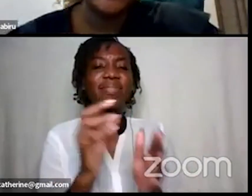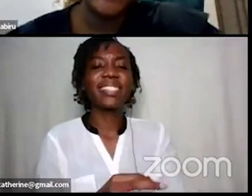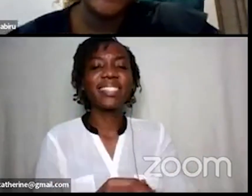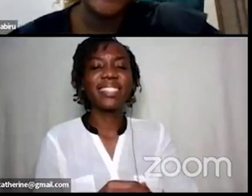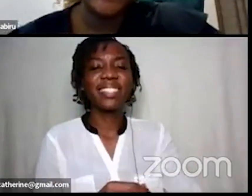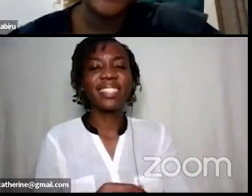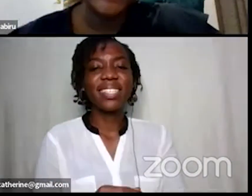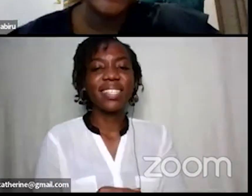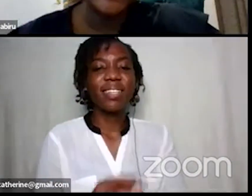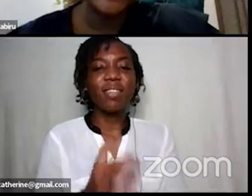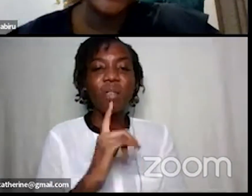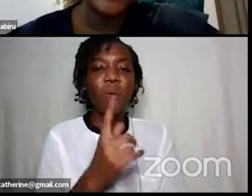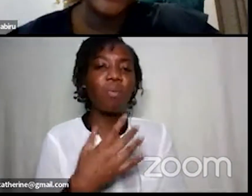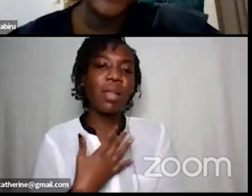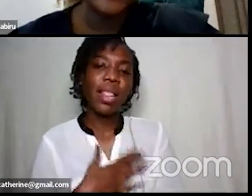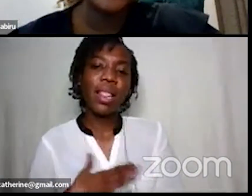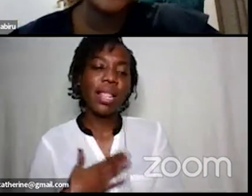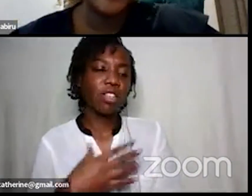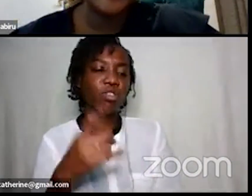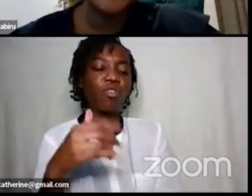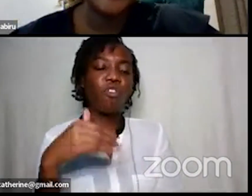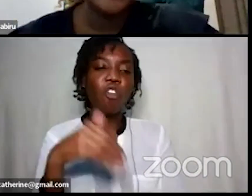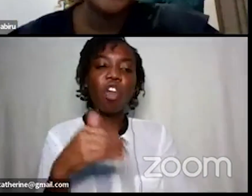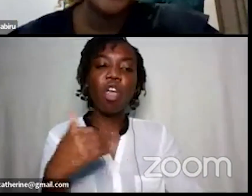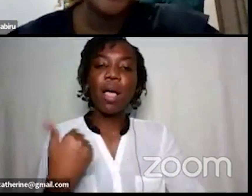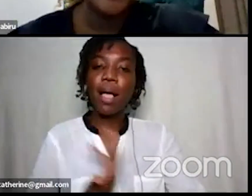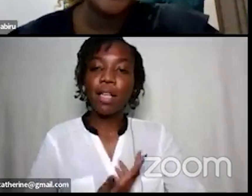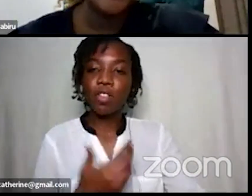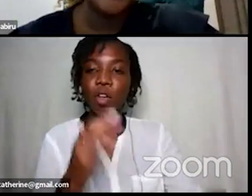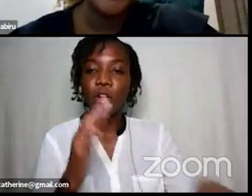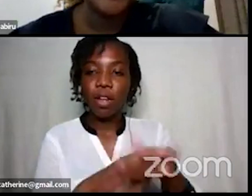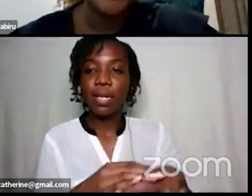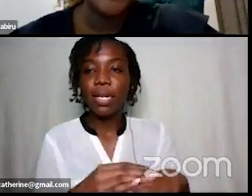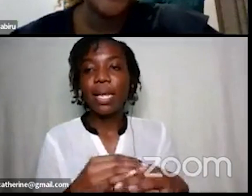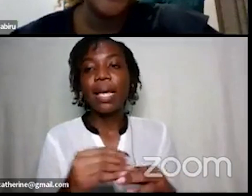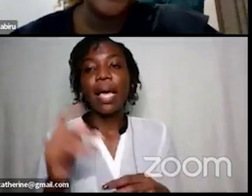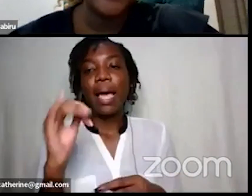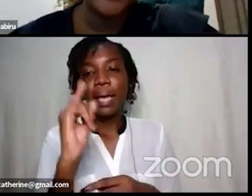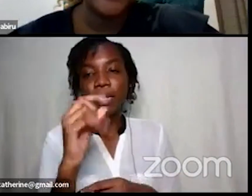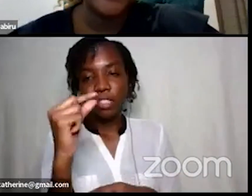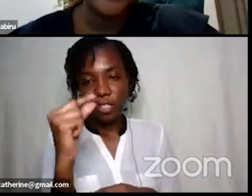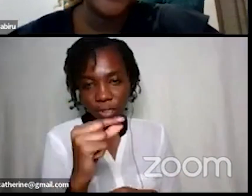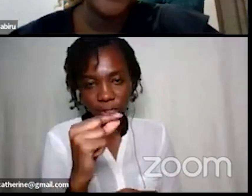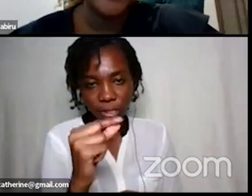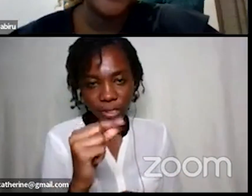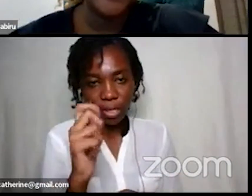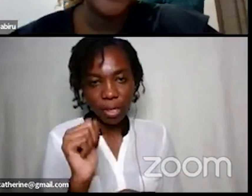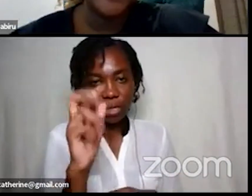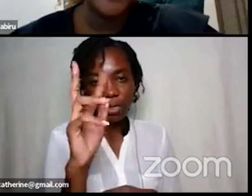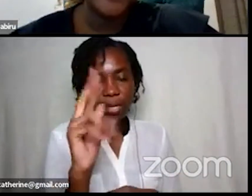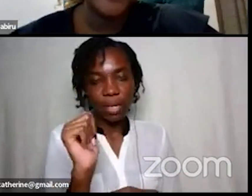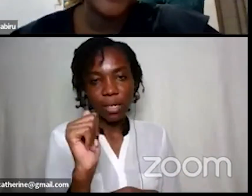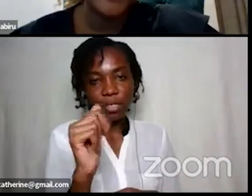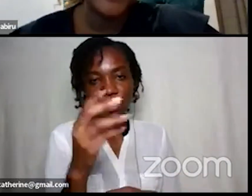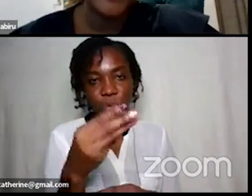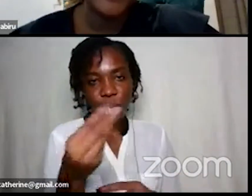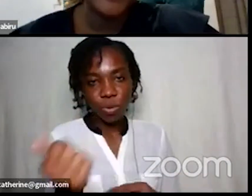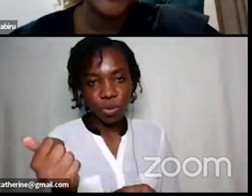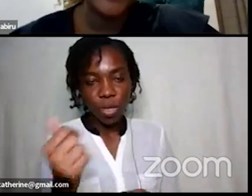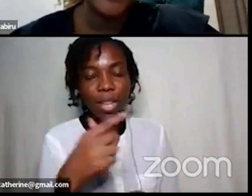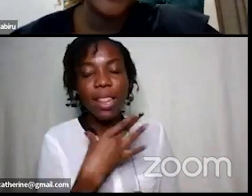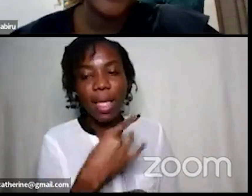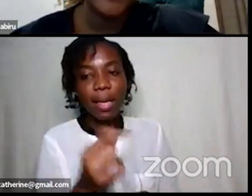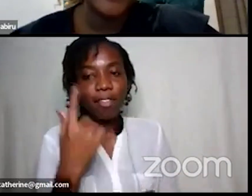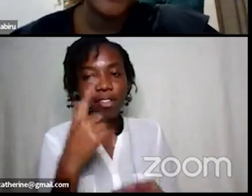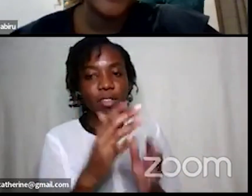So please make sure you follow us on Instagram. We are Atara Solutions. Like our Facebook page, we are again